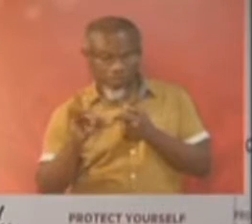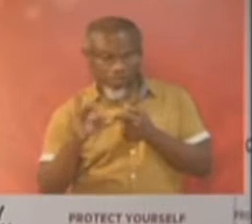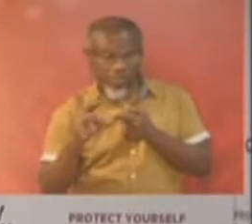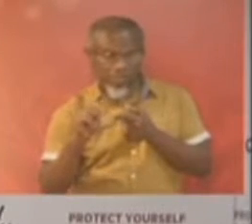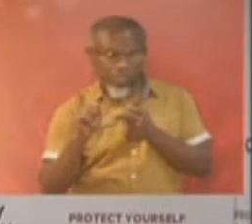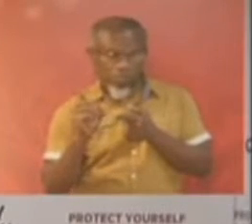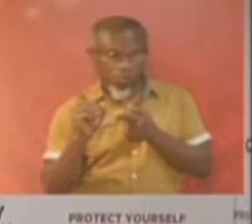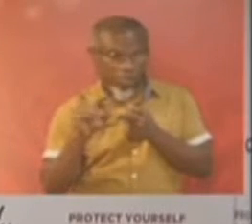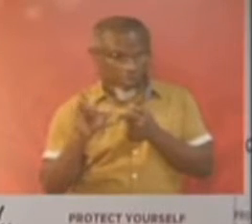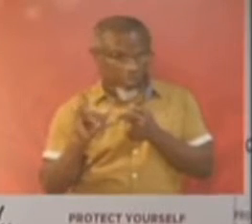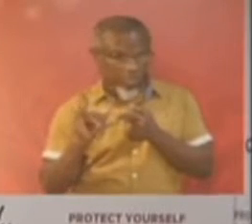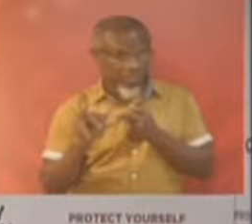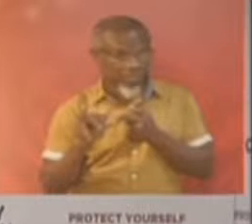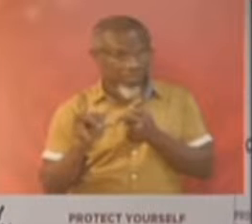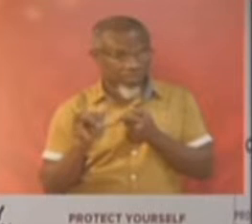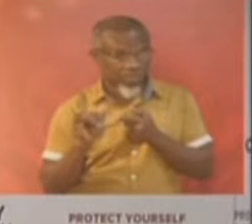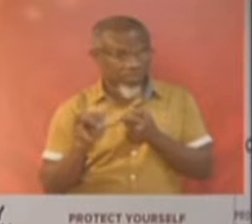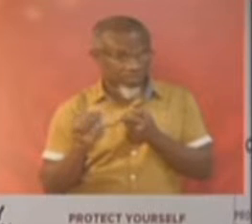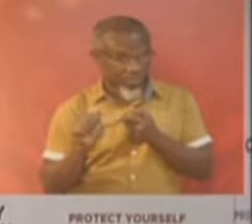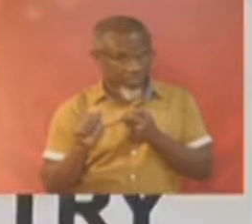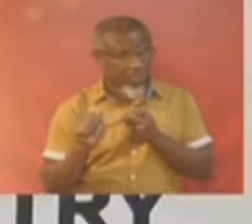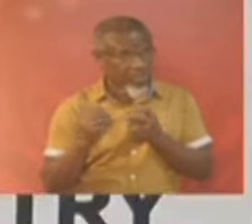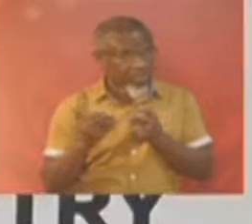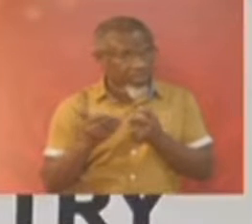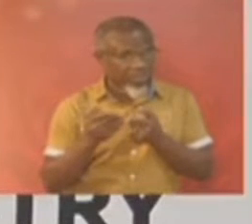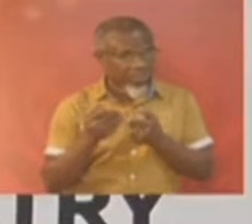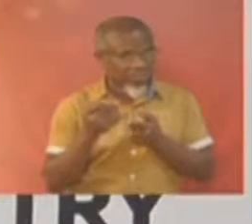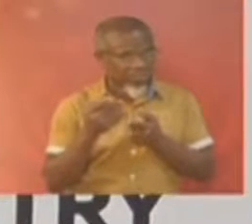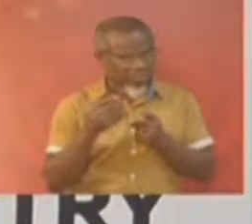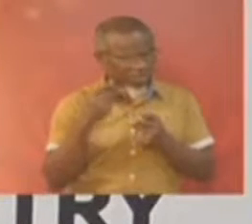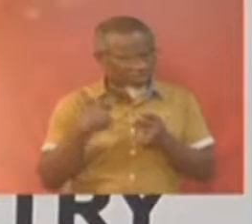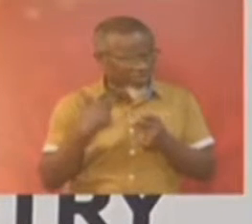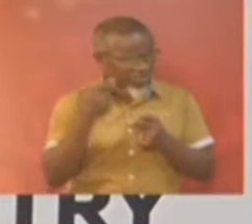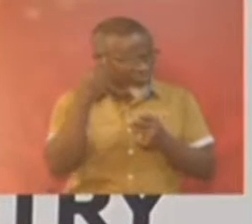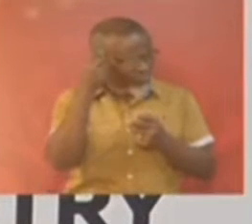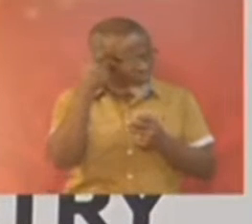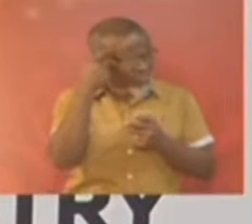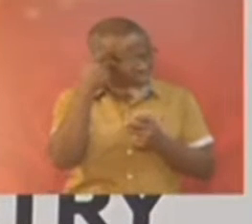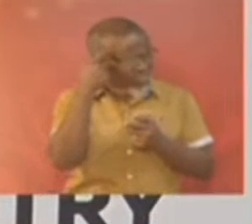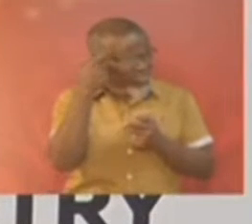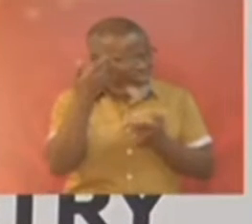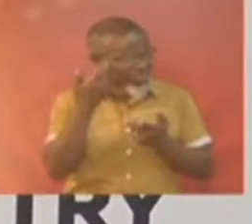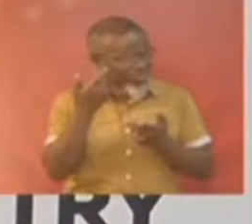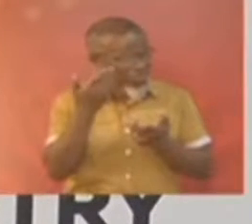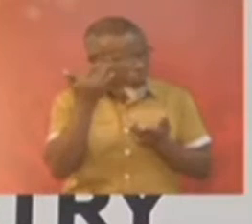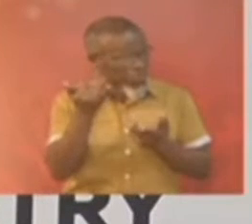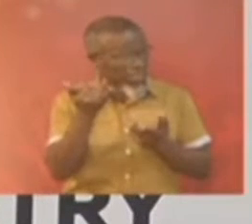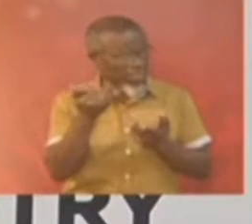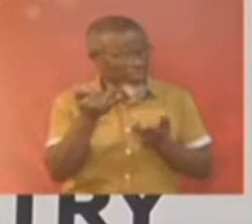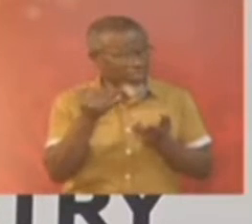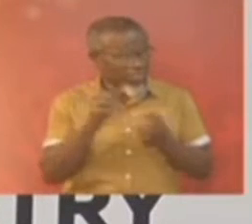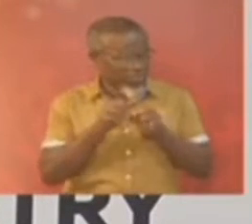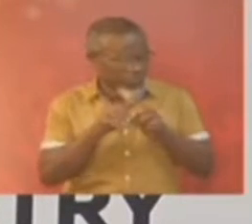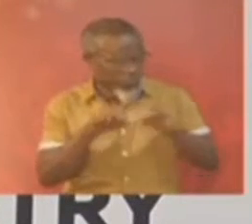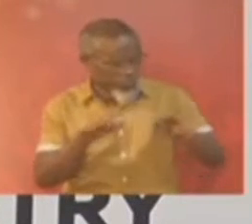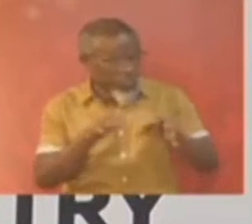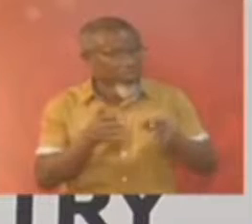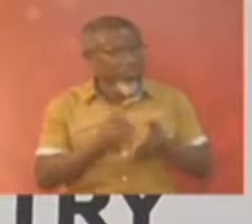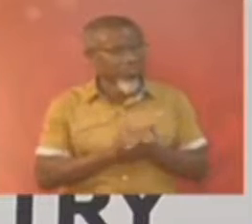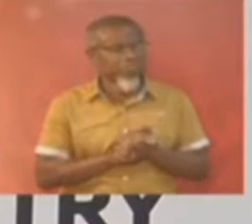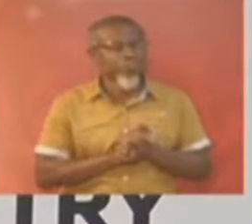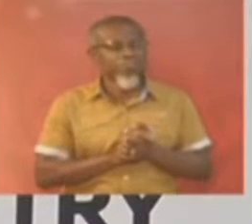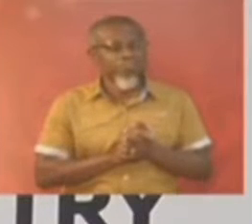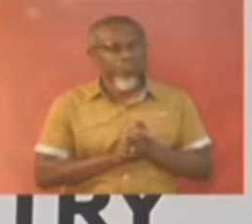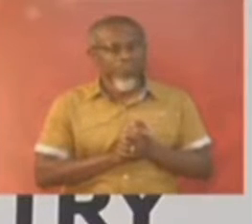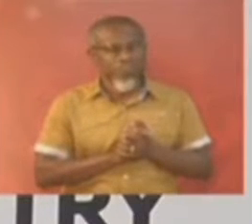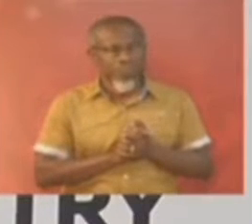the immunization schedule, I don't know if you're speaking about the normal immunization schedule that is required for children